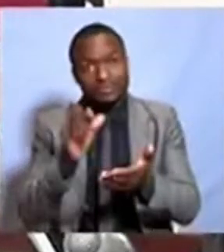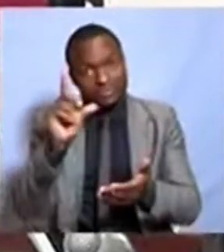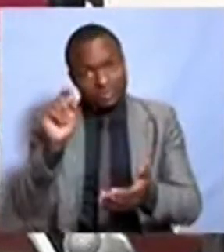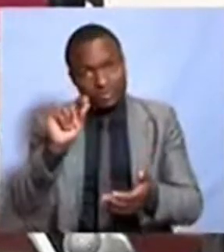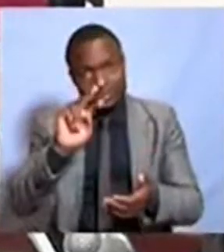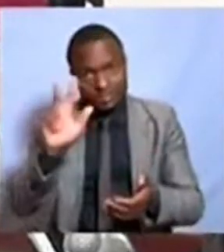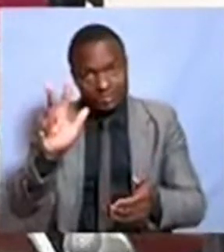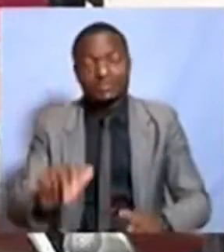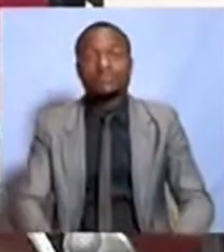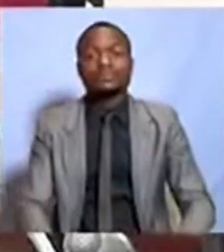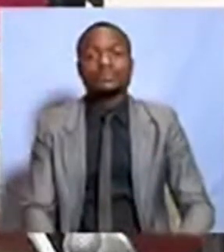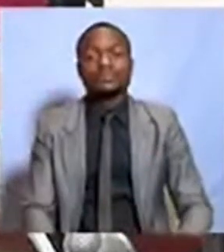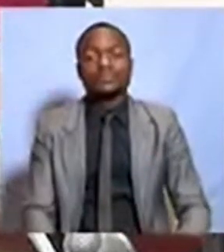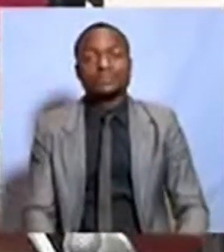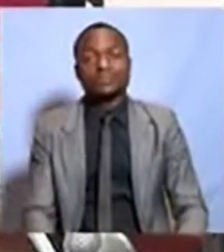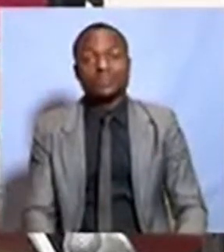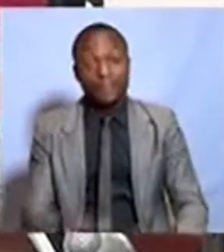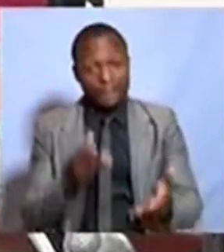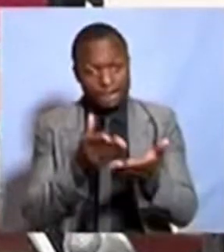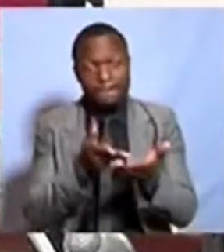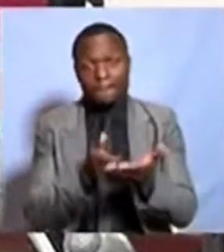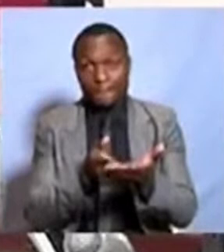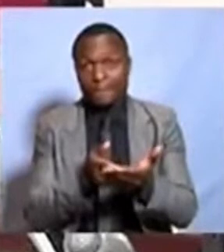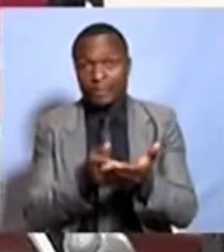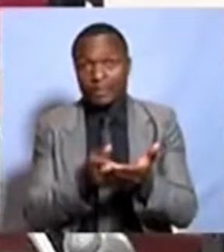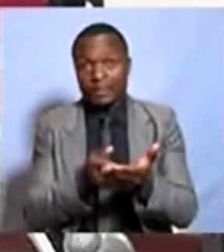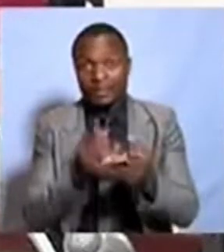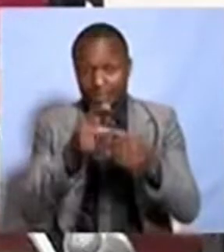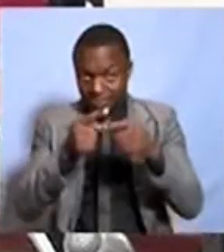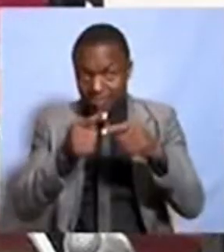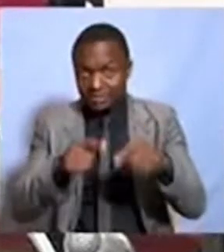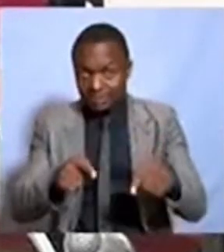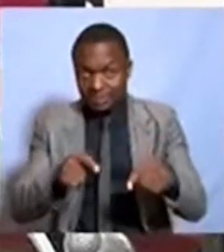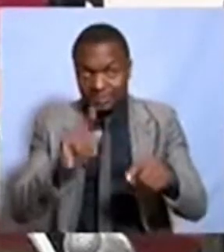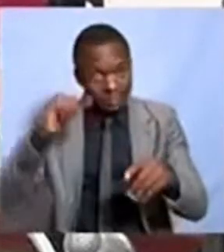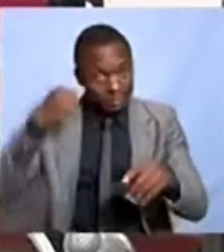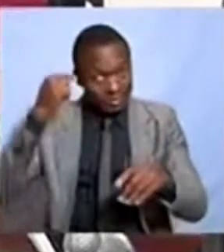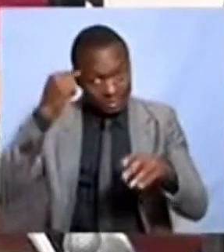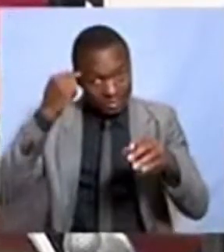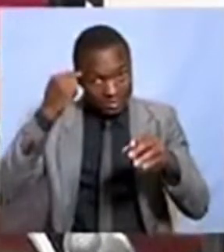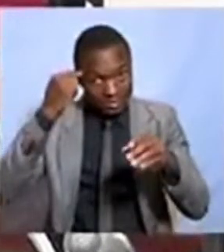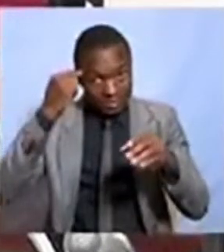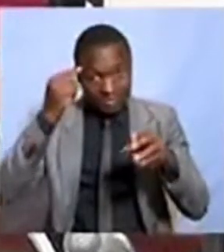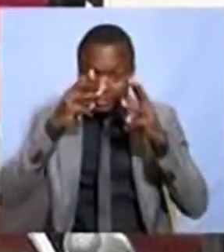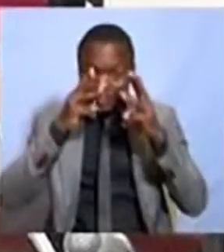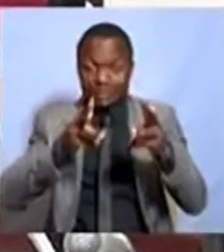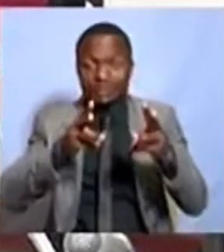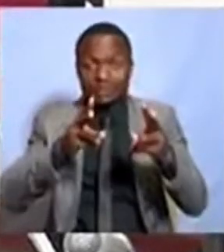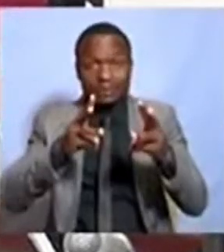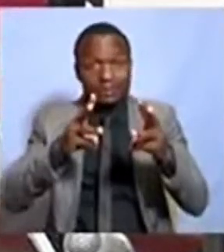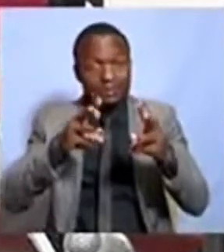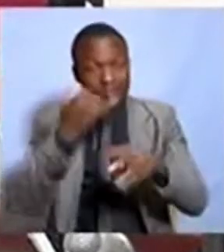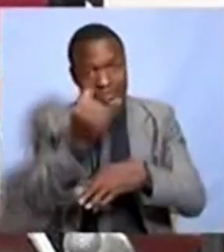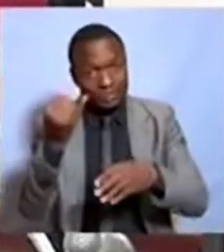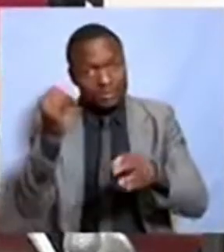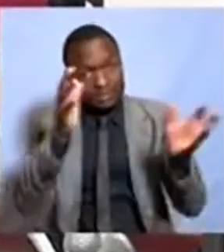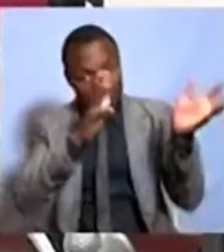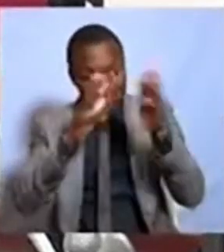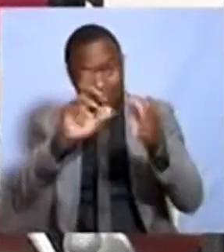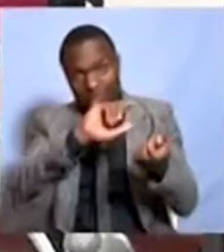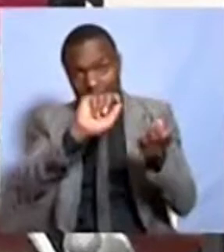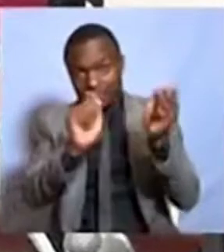2023. So this is mainly attributed, and from government's perspective, to issues of climate change